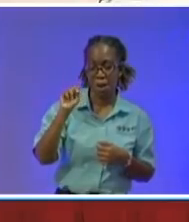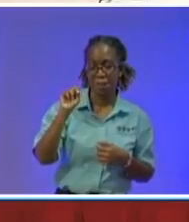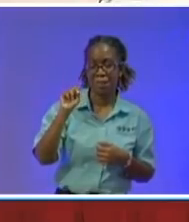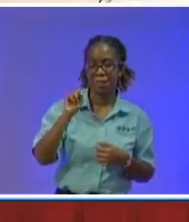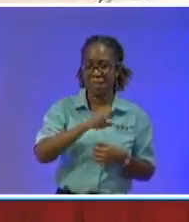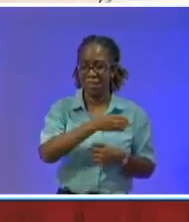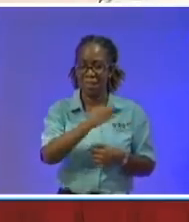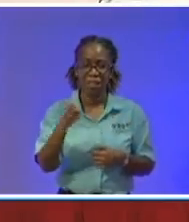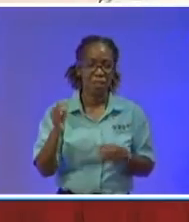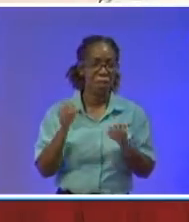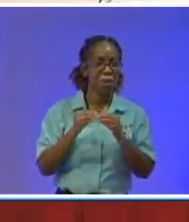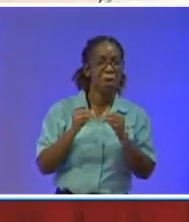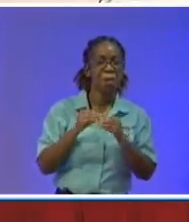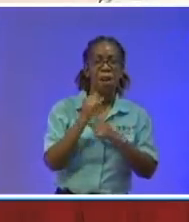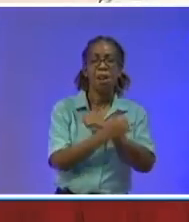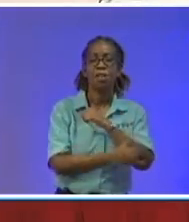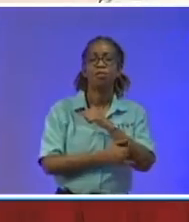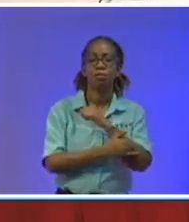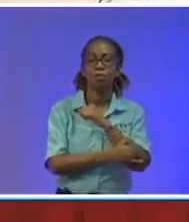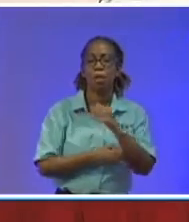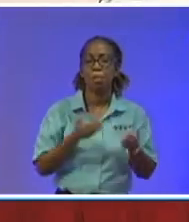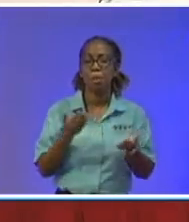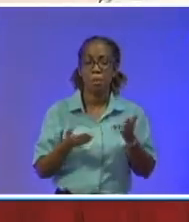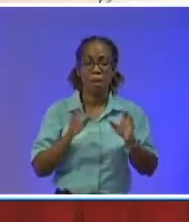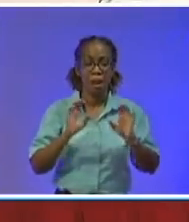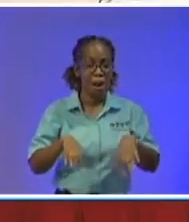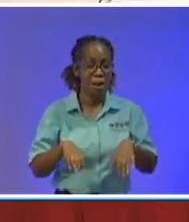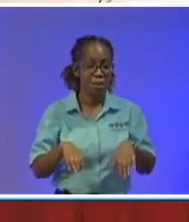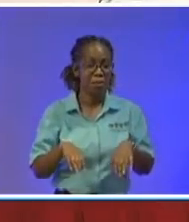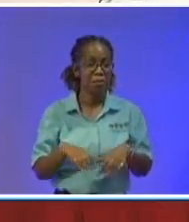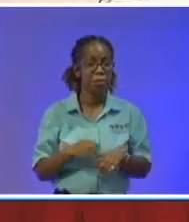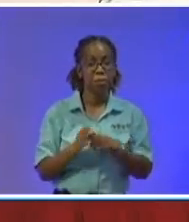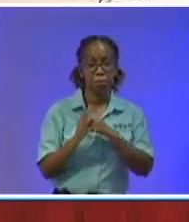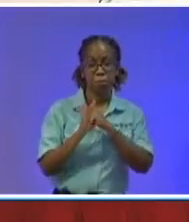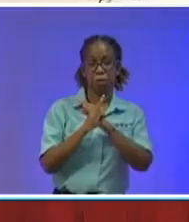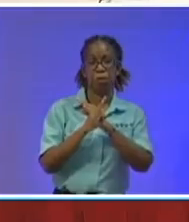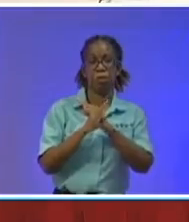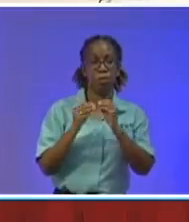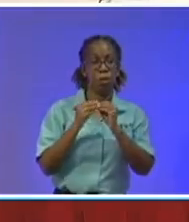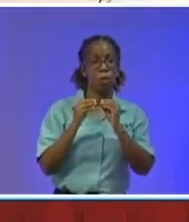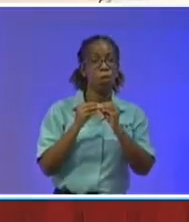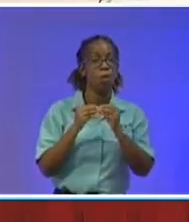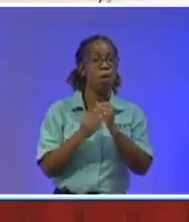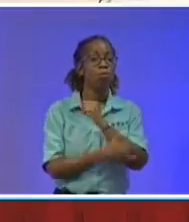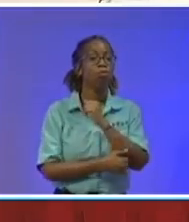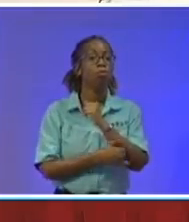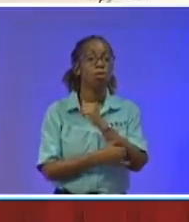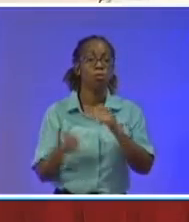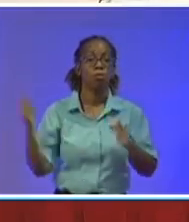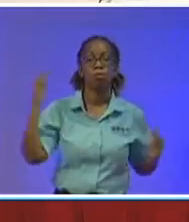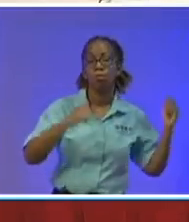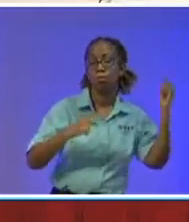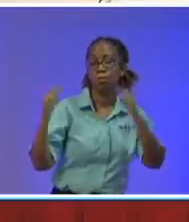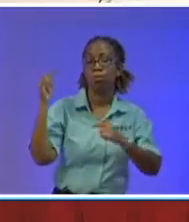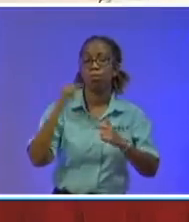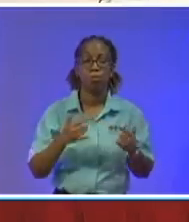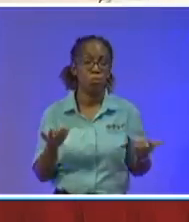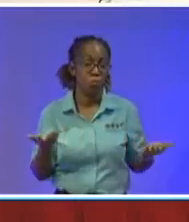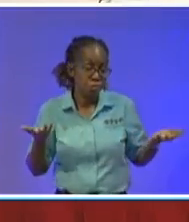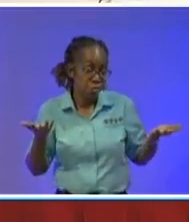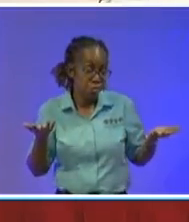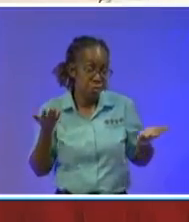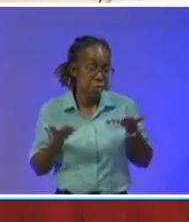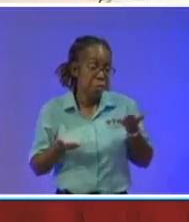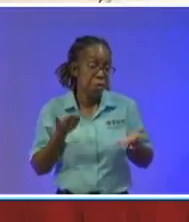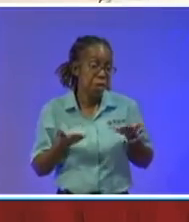professionals locally that we should maybe extend the ban in any way, given the large number of countries now